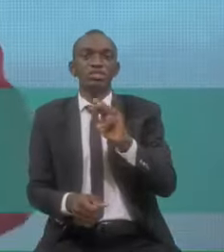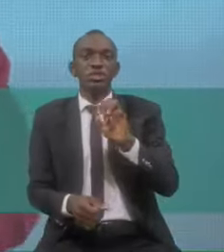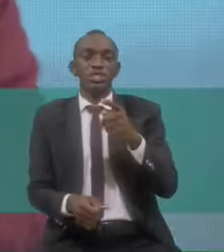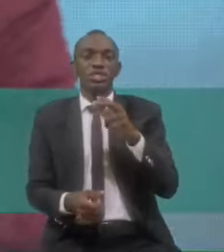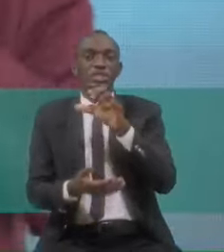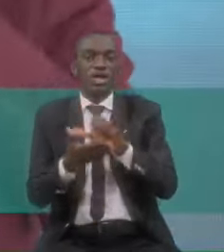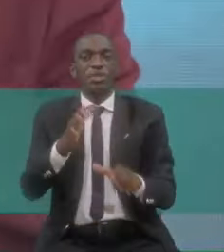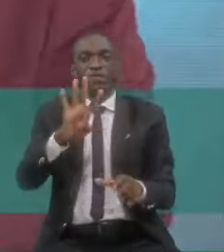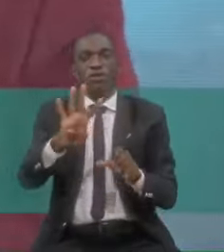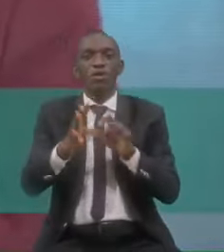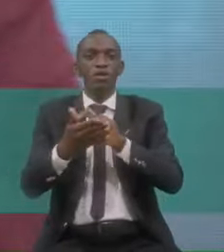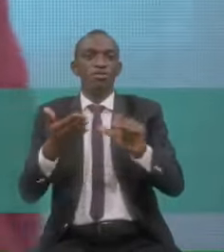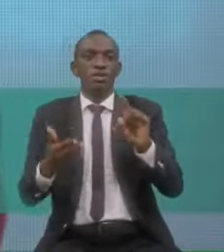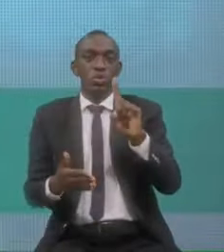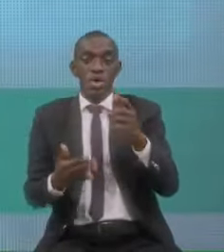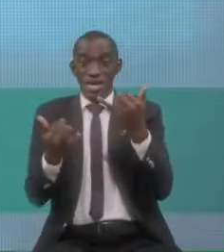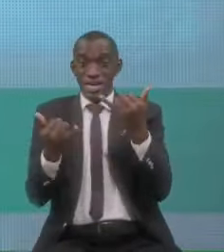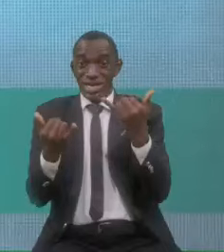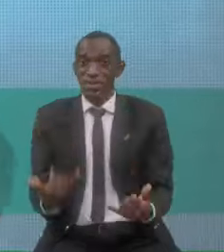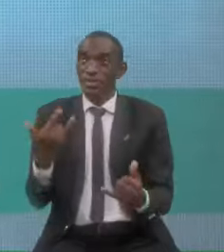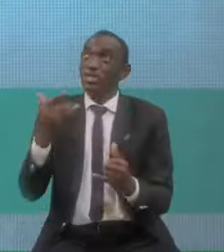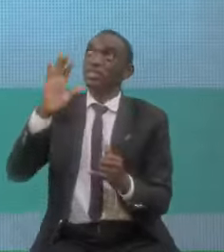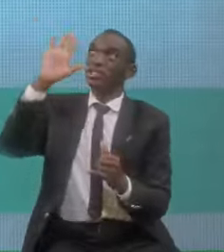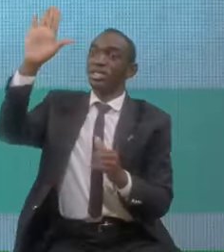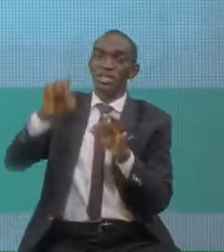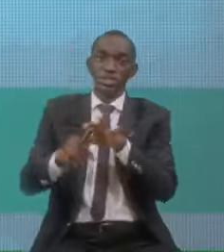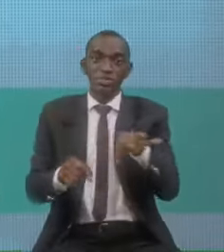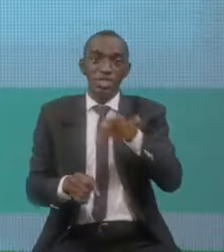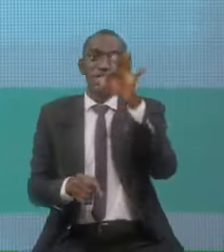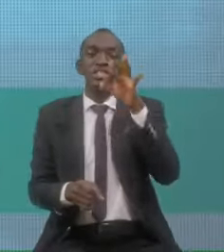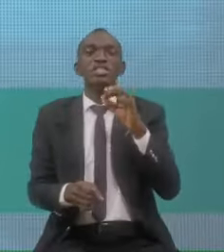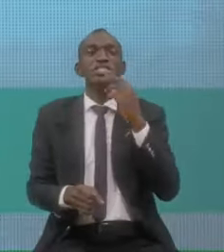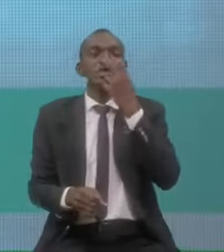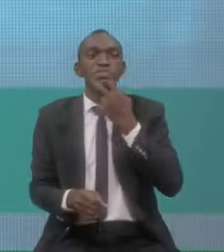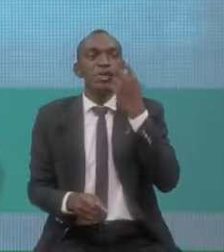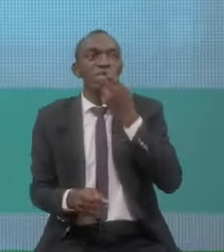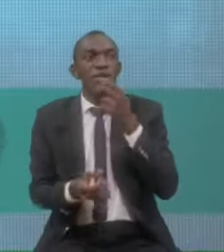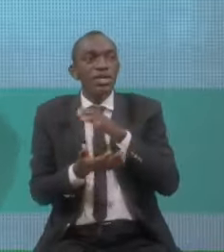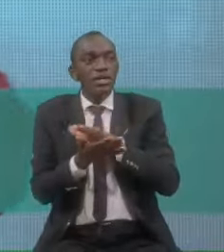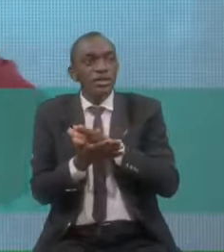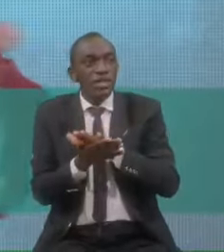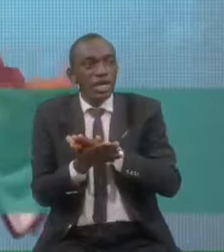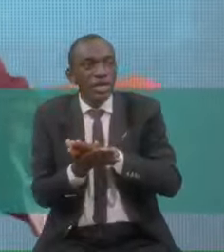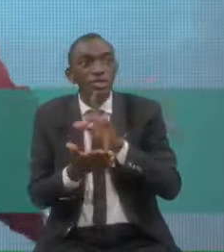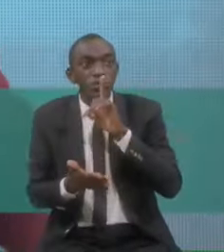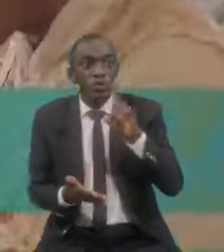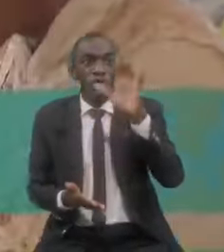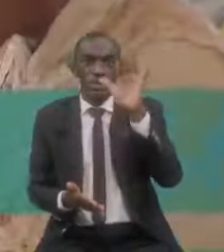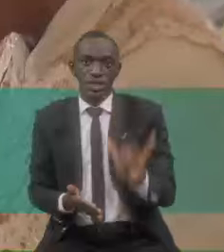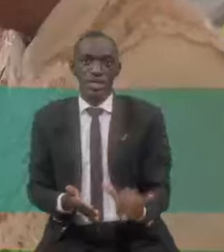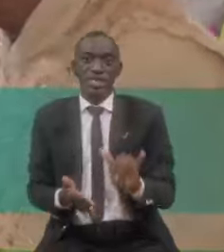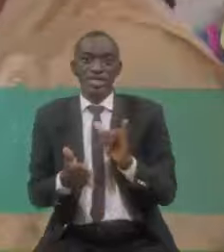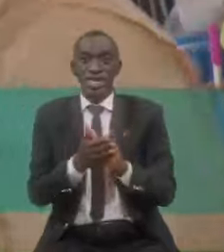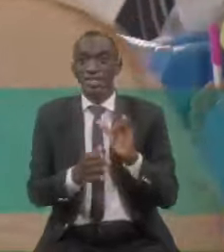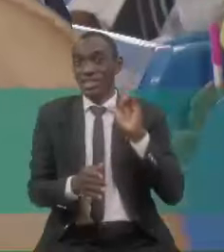Spirit speaketh expressly that in the latter times some shall depart from